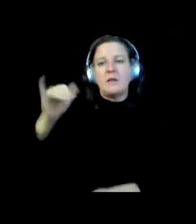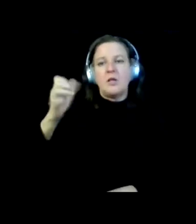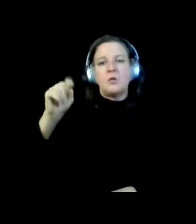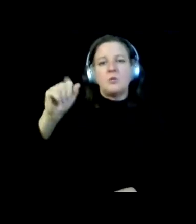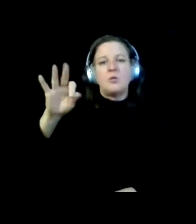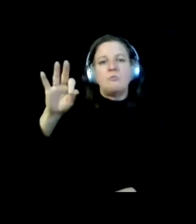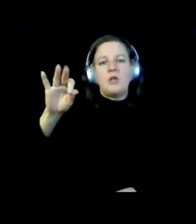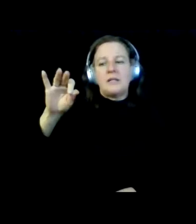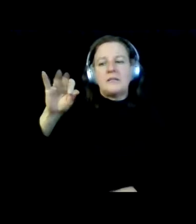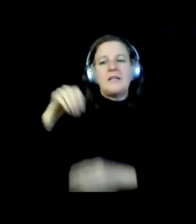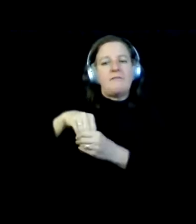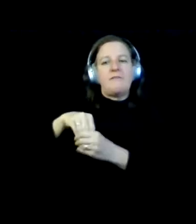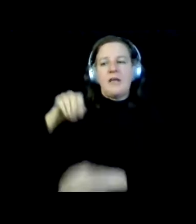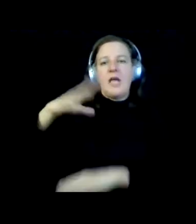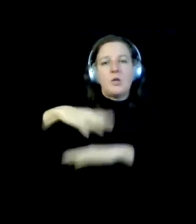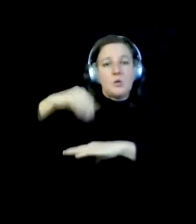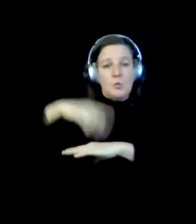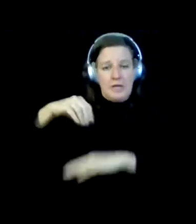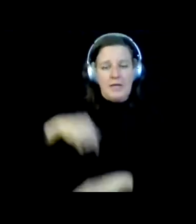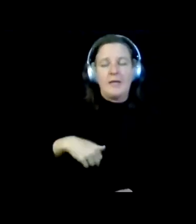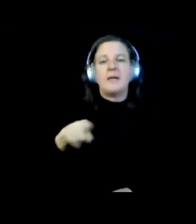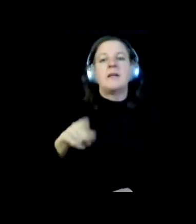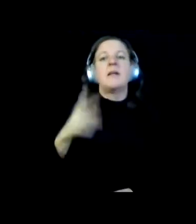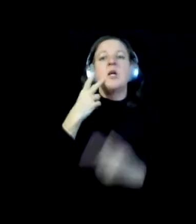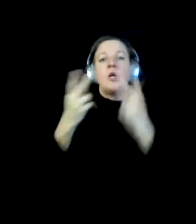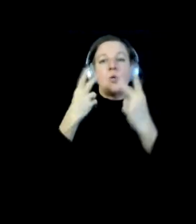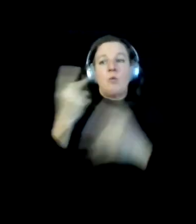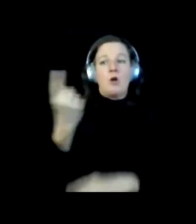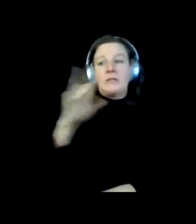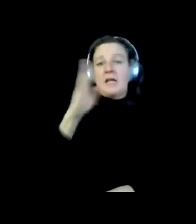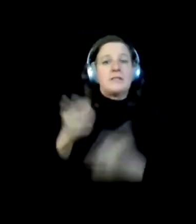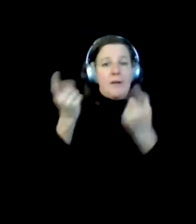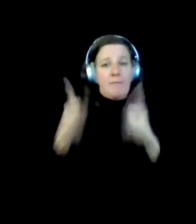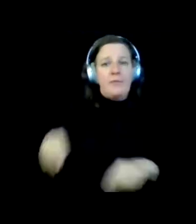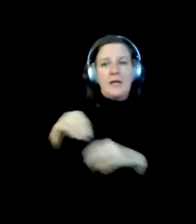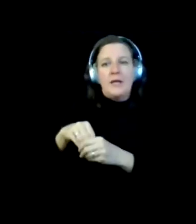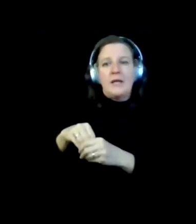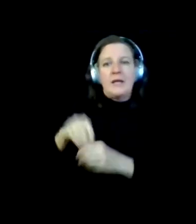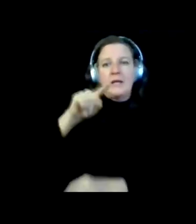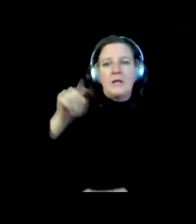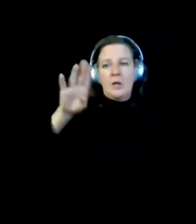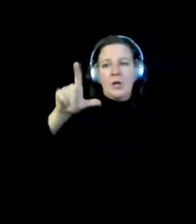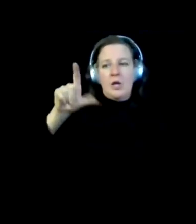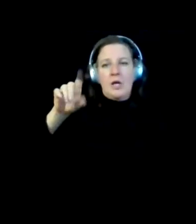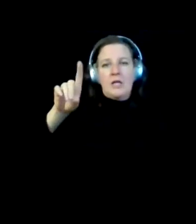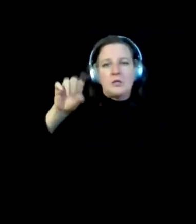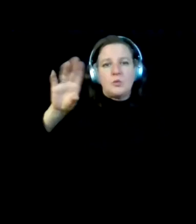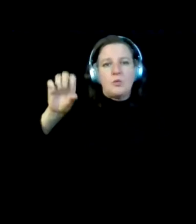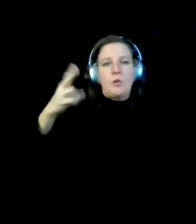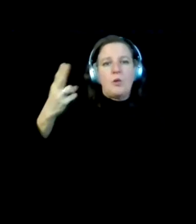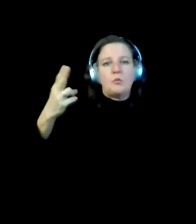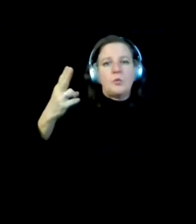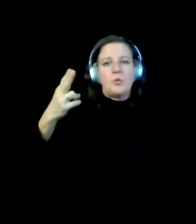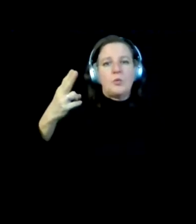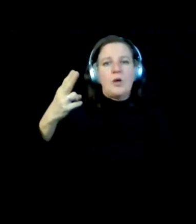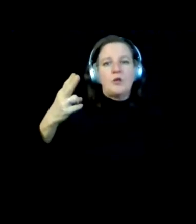Sweden. You are looking at something that never occurred in Zublodowicz collection, London,